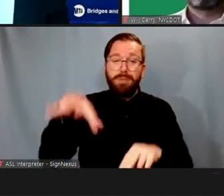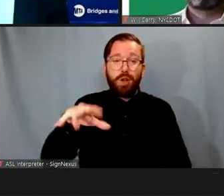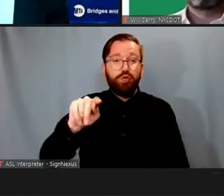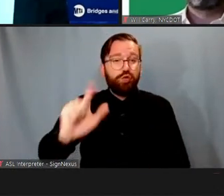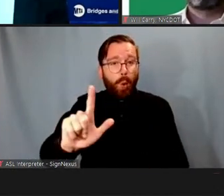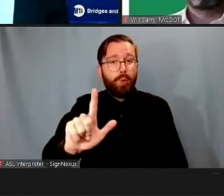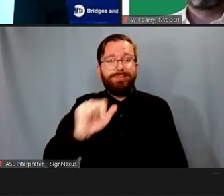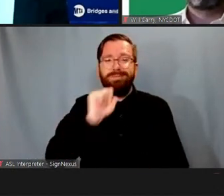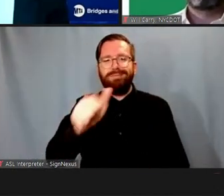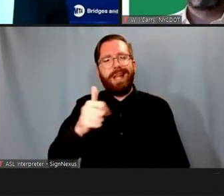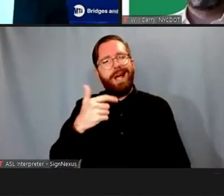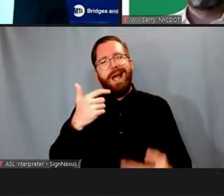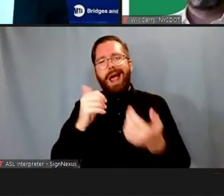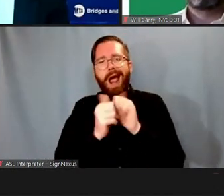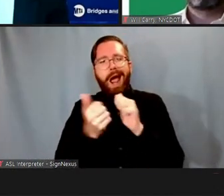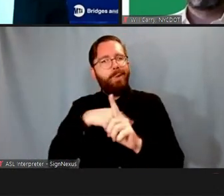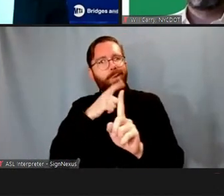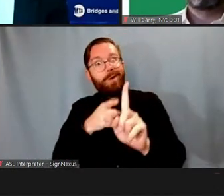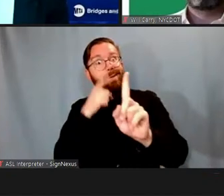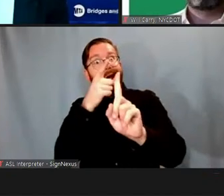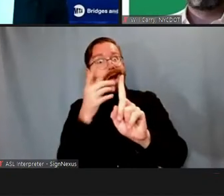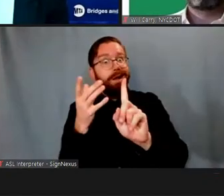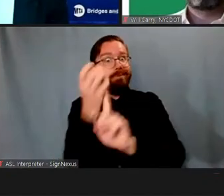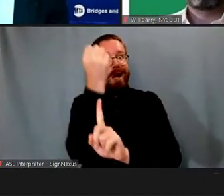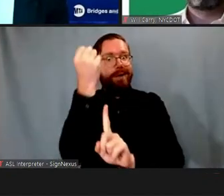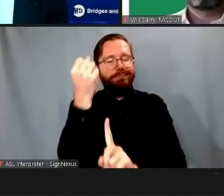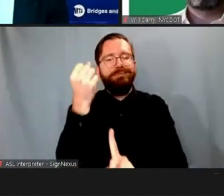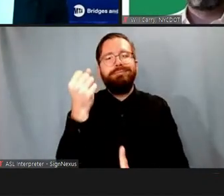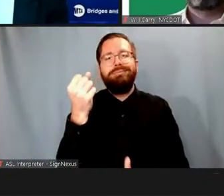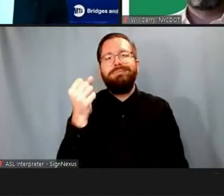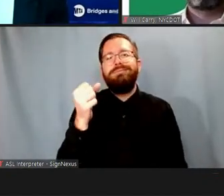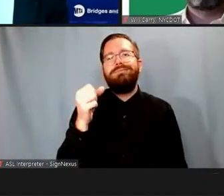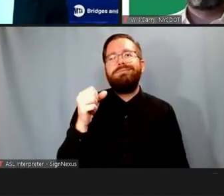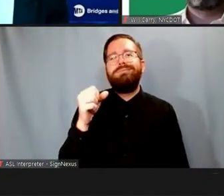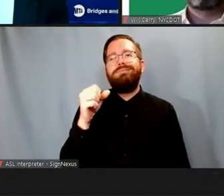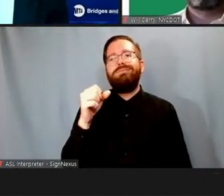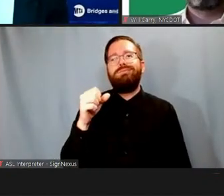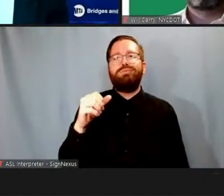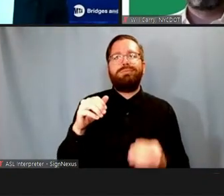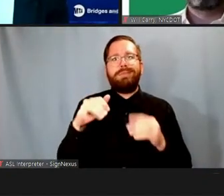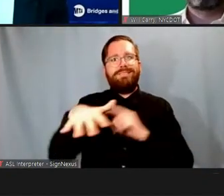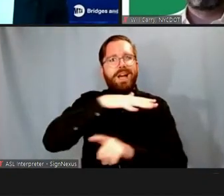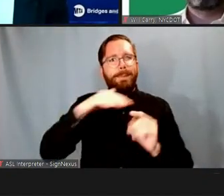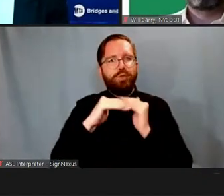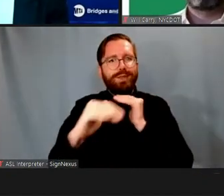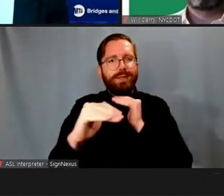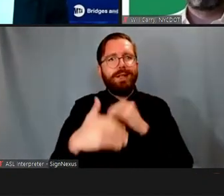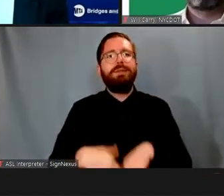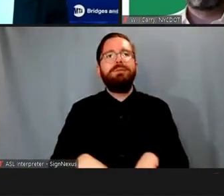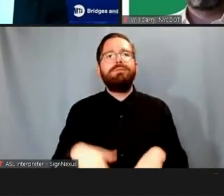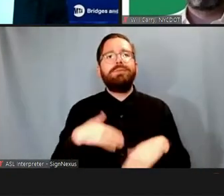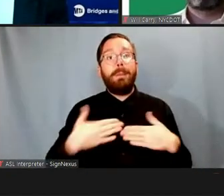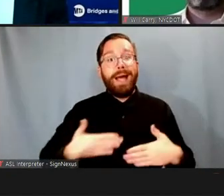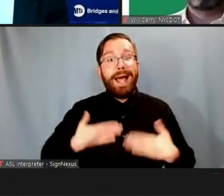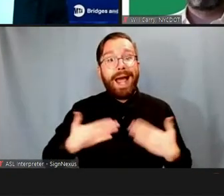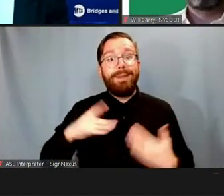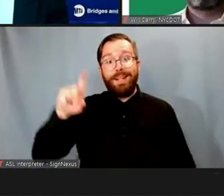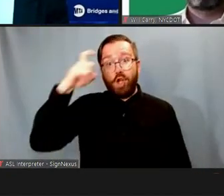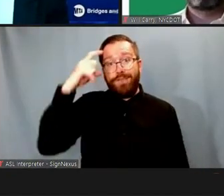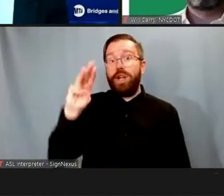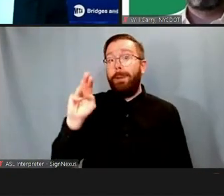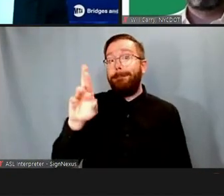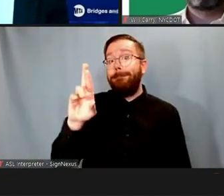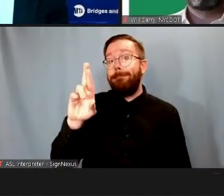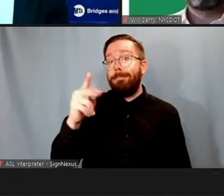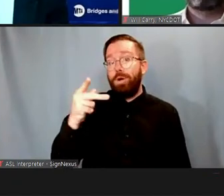sustainability i'm happy that my governor governor murphy is listening and he will represent us as well if you